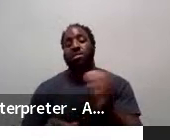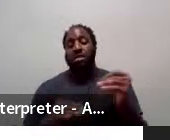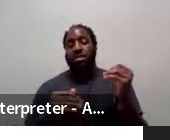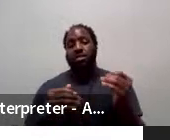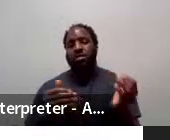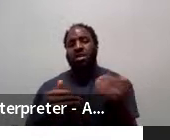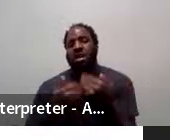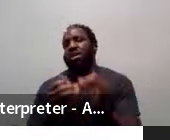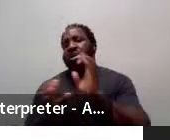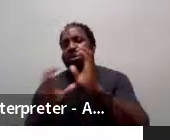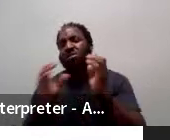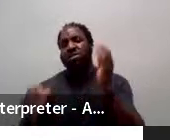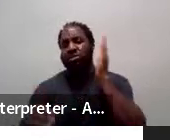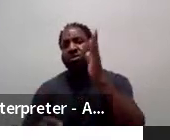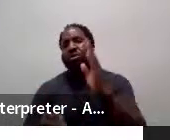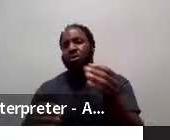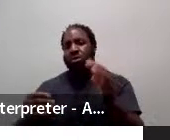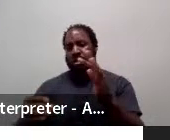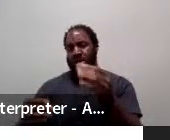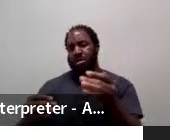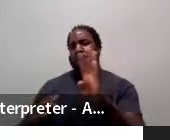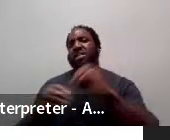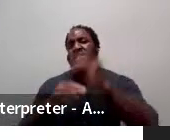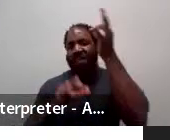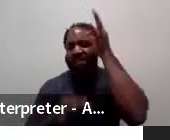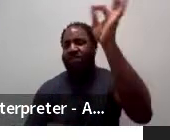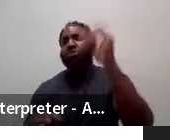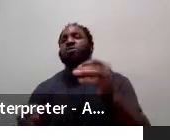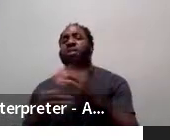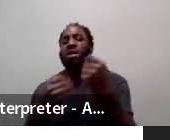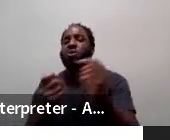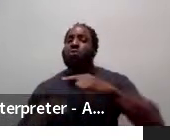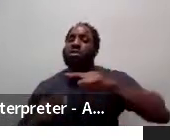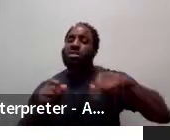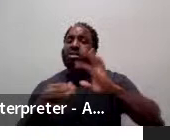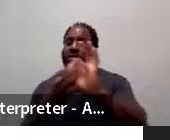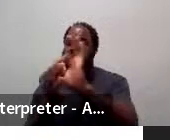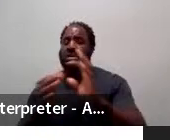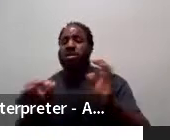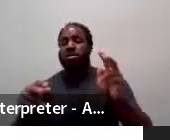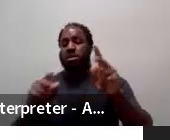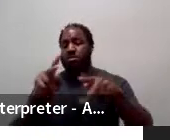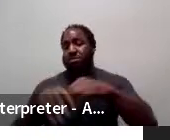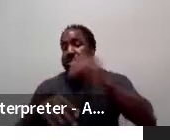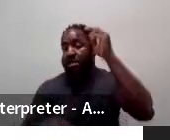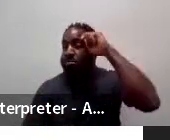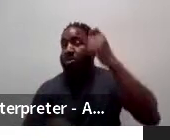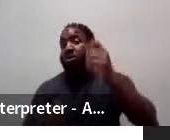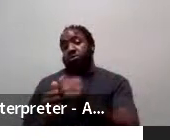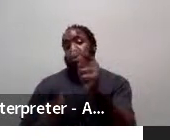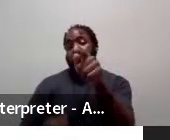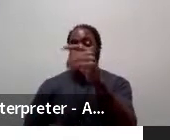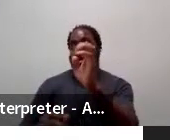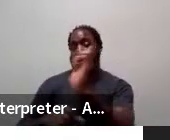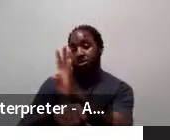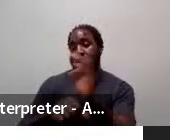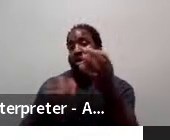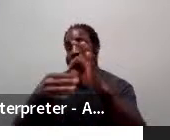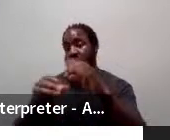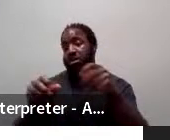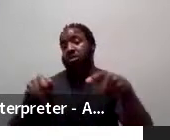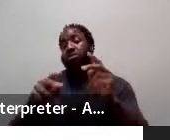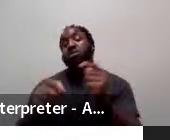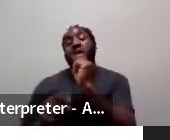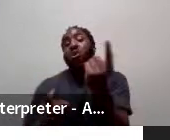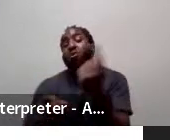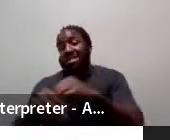and how we really plan to work to connect Bronxites or to prepare Bronxites for these opportunities, not just in the borough and the city, but in the region